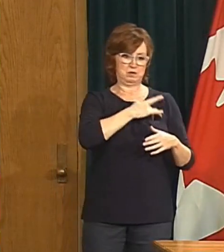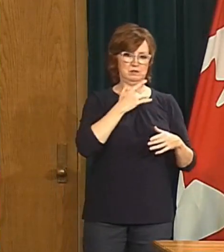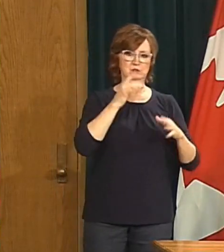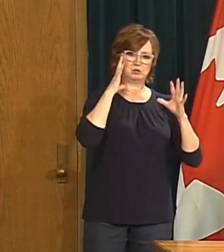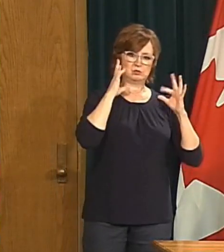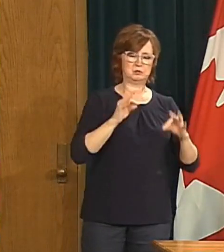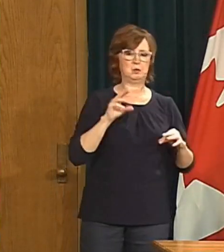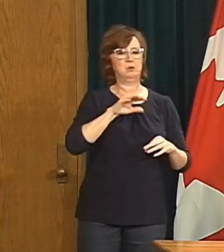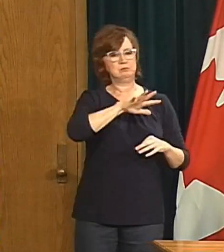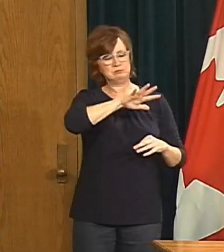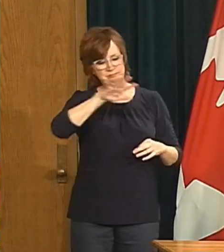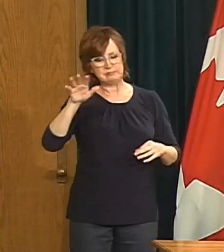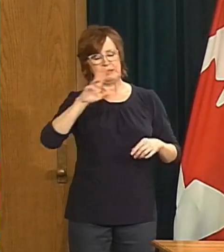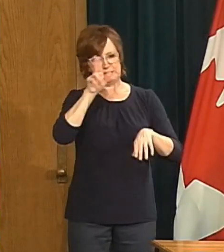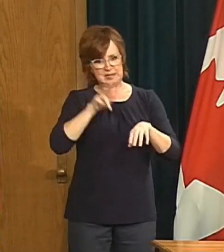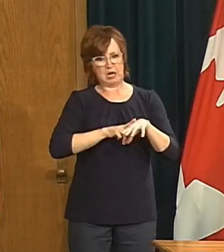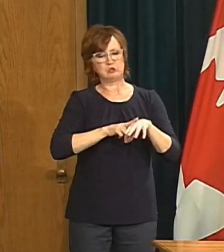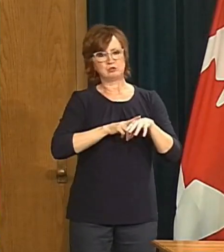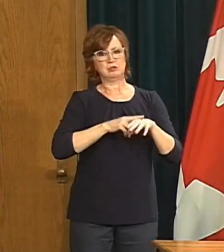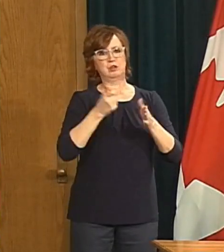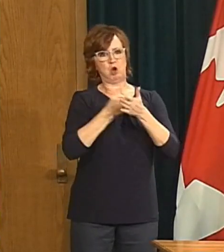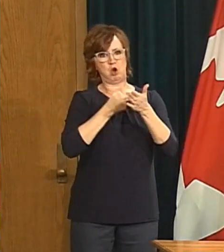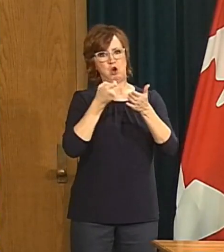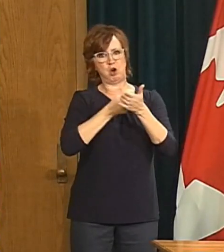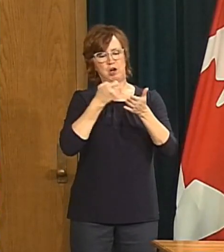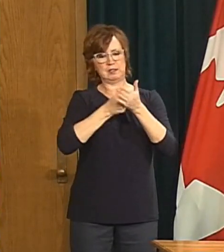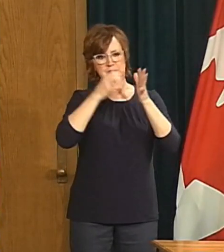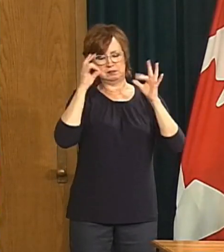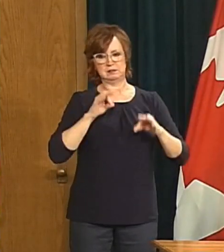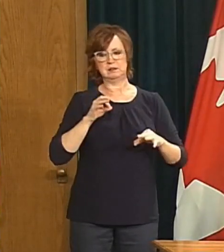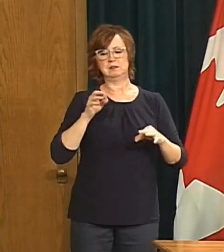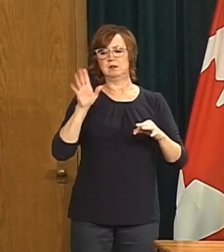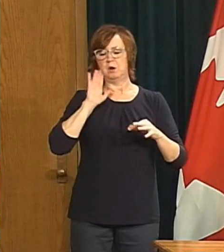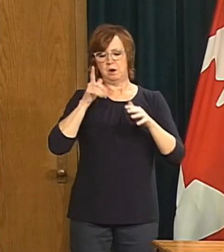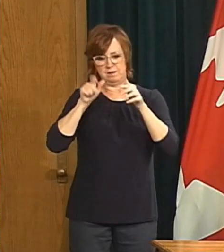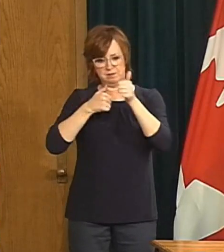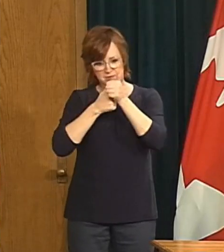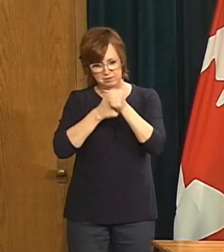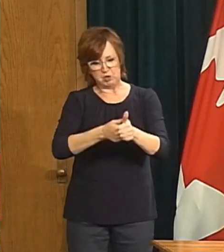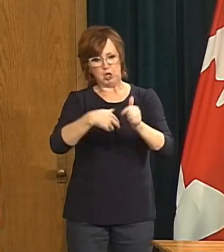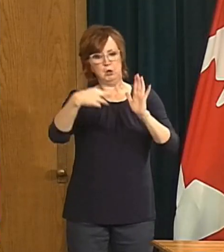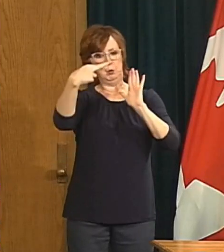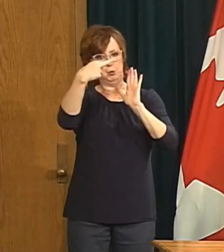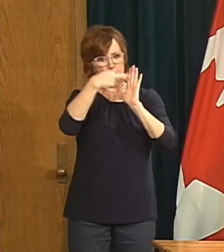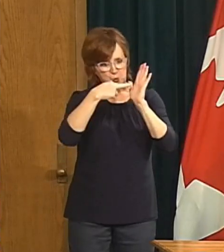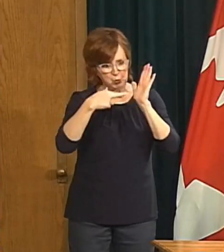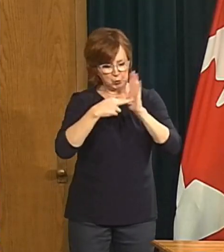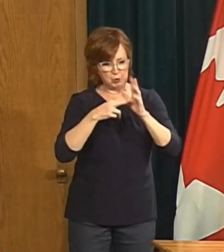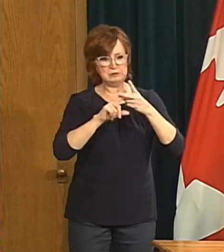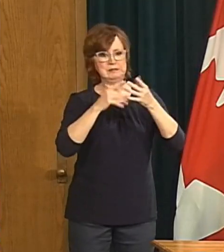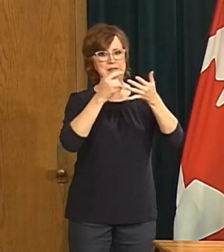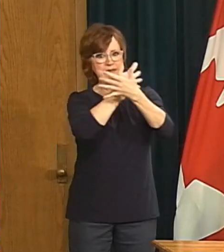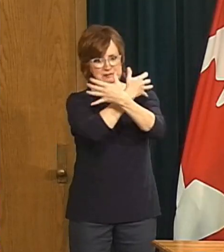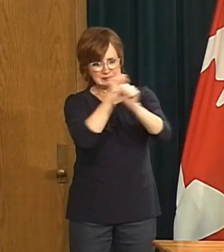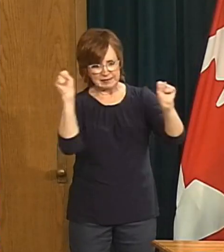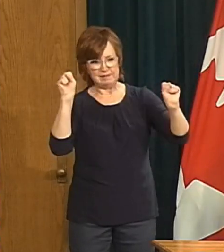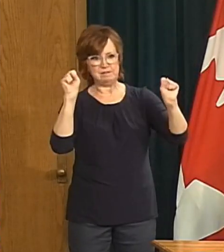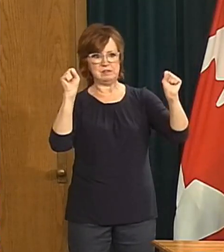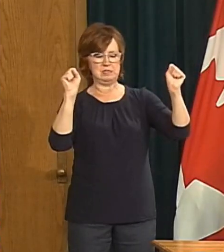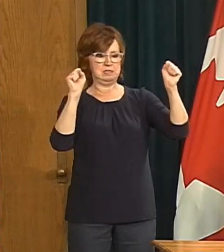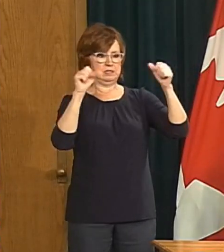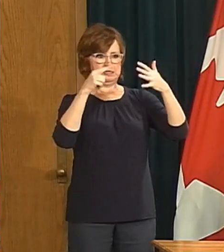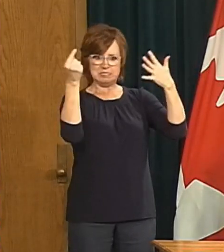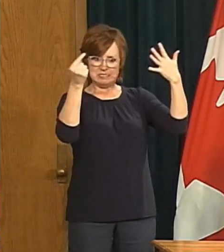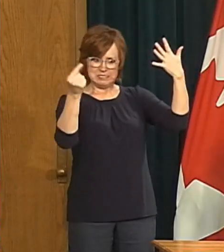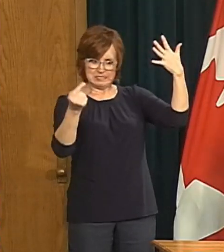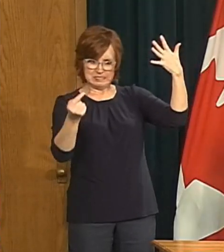the safety measures are in place with any event such as a hockey game. And I'd just close that question with if